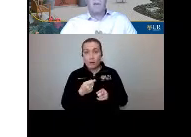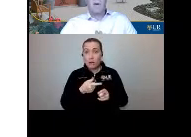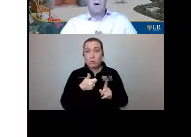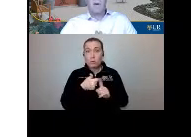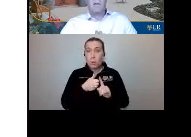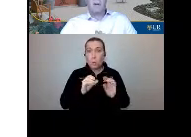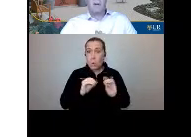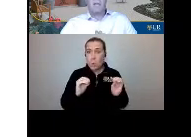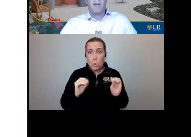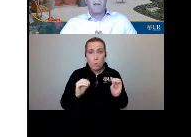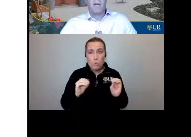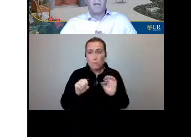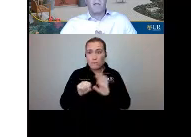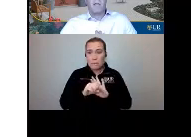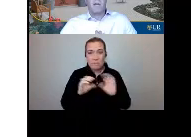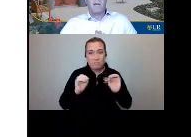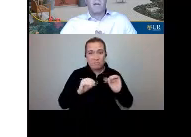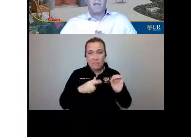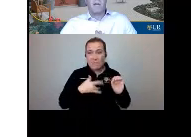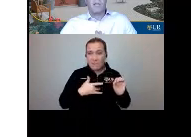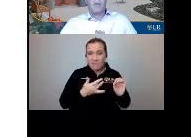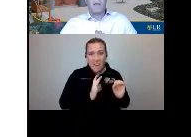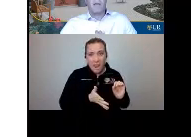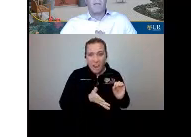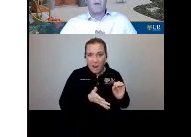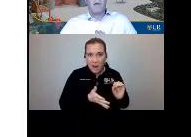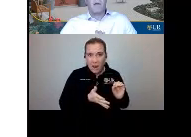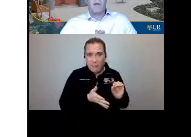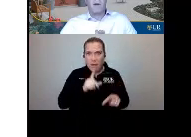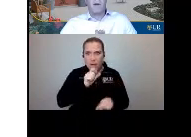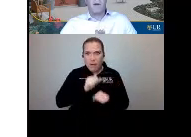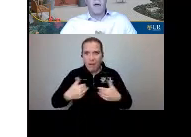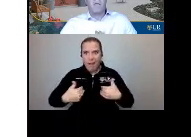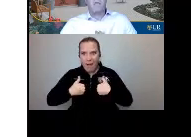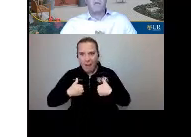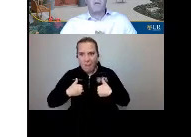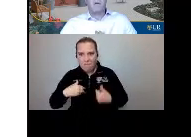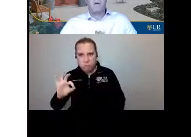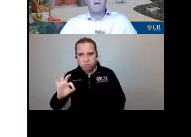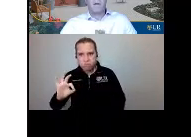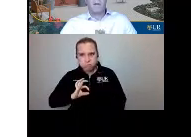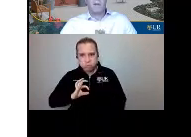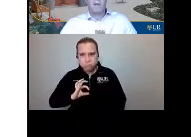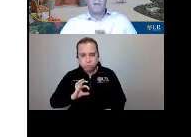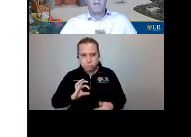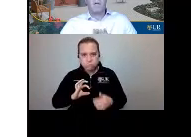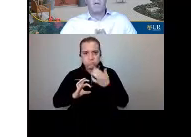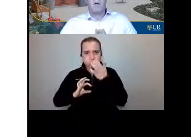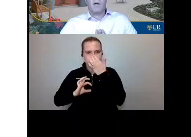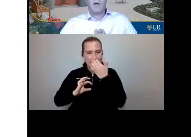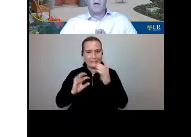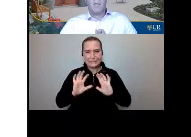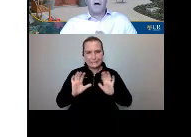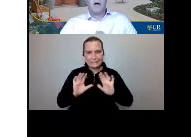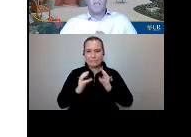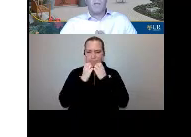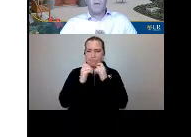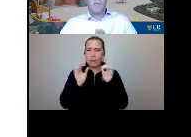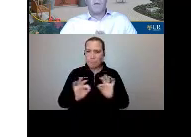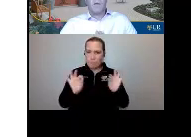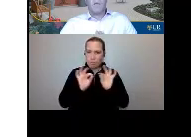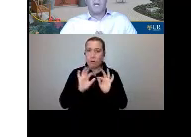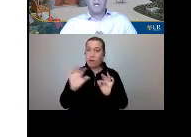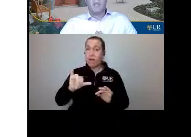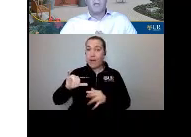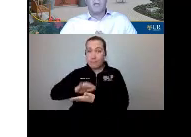why it's so hard to identify these cancers at an early stage. You really have to bring them in every single year, similar to mammography. We